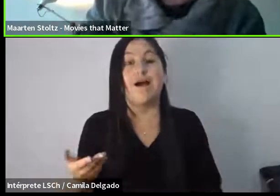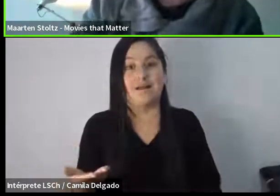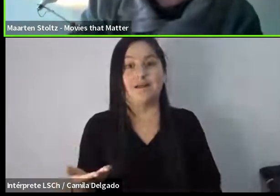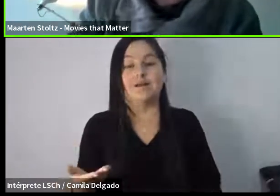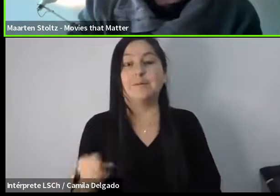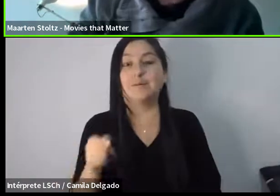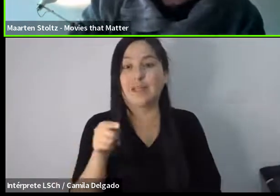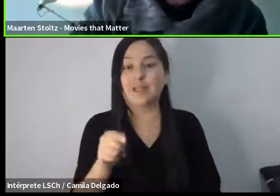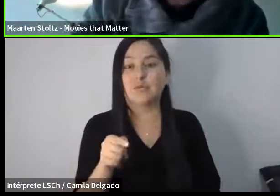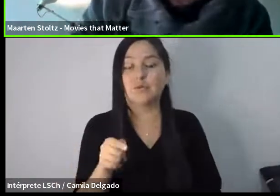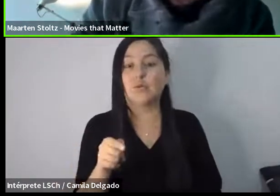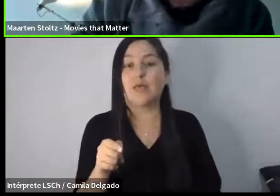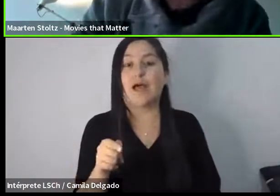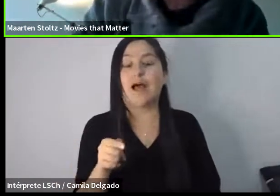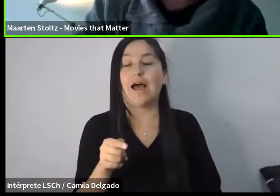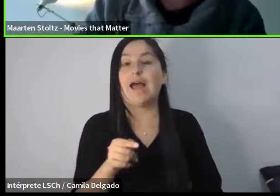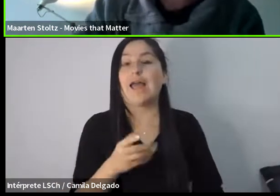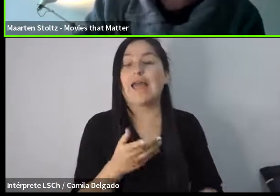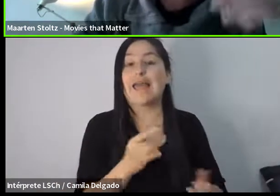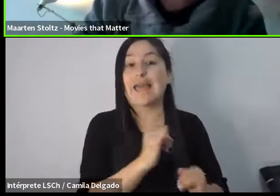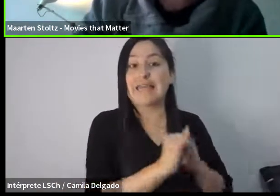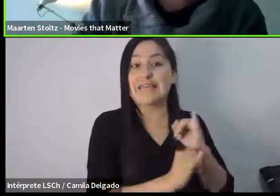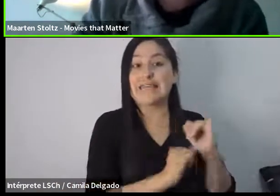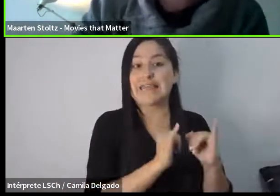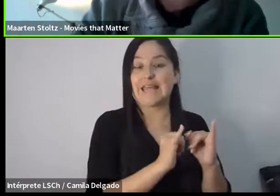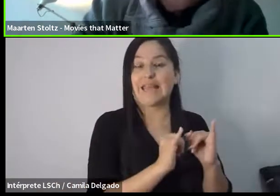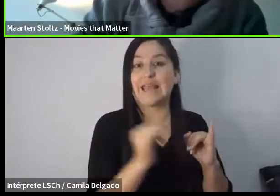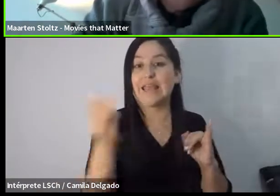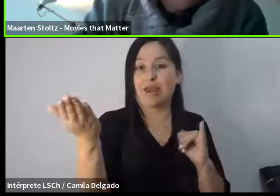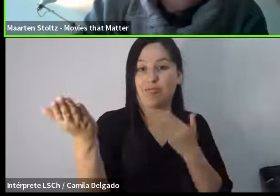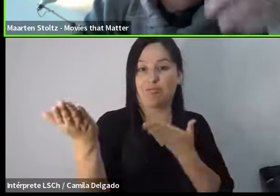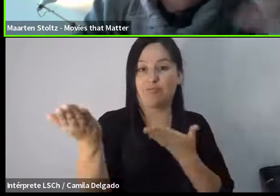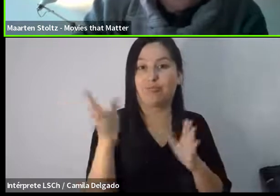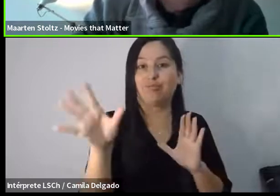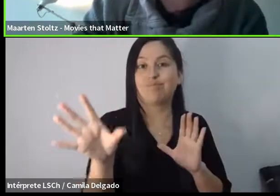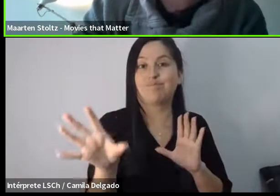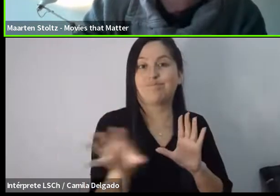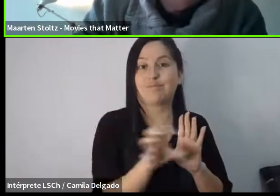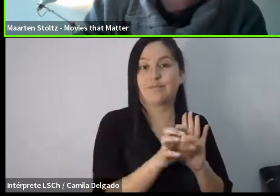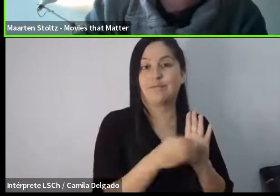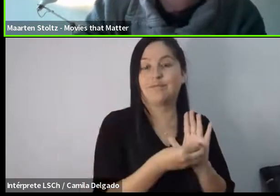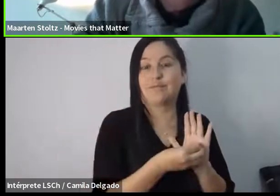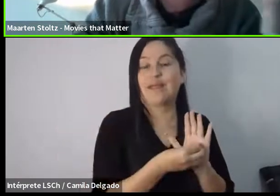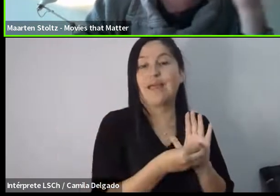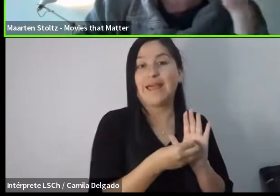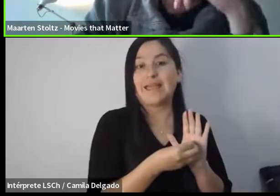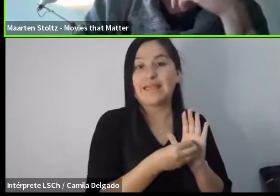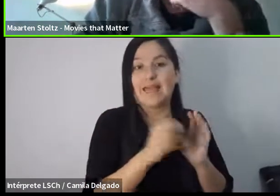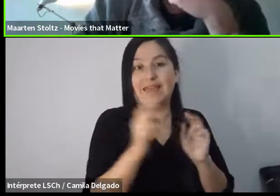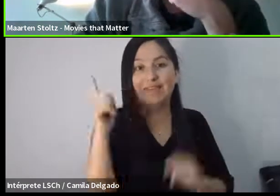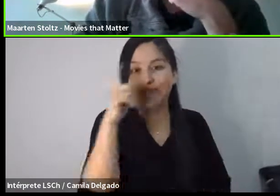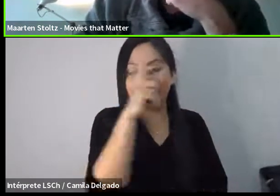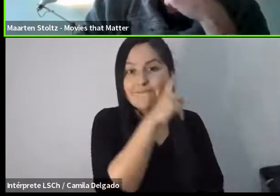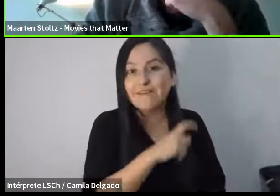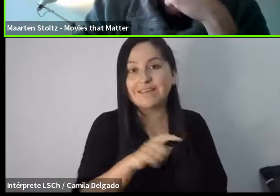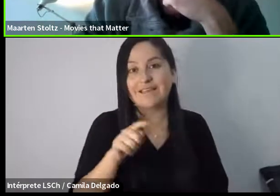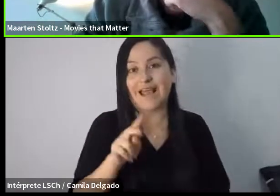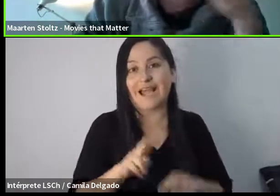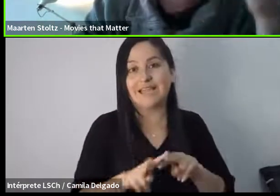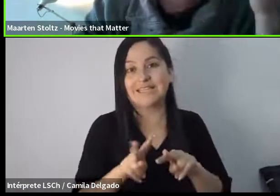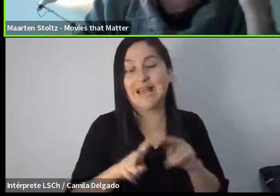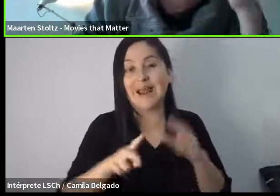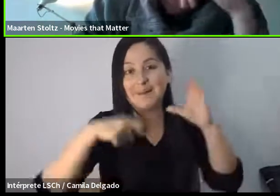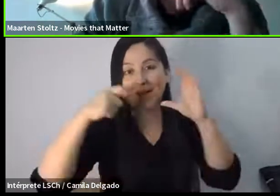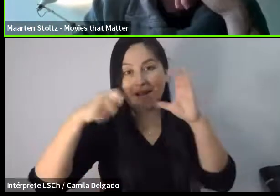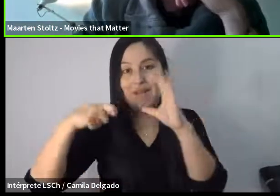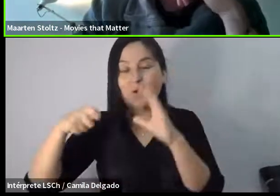the fact that it's almost impossible to make a film there. And we're here to give that platform to a film from these countries.